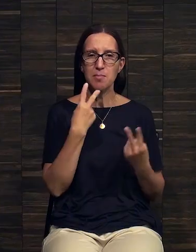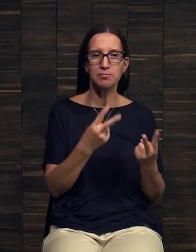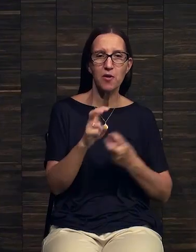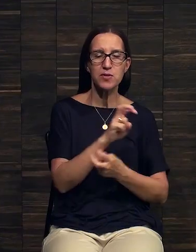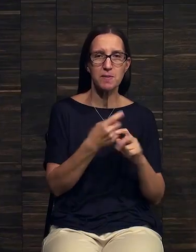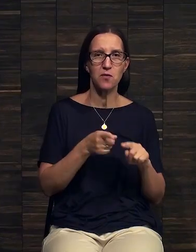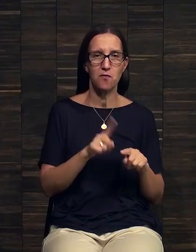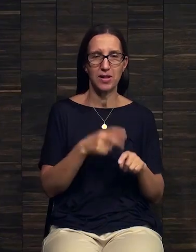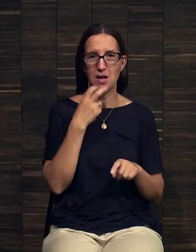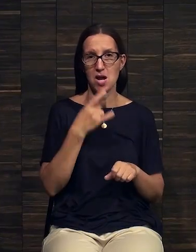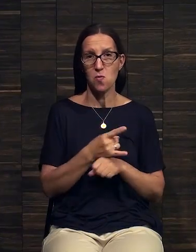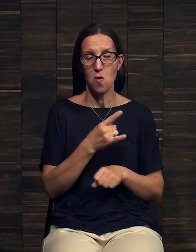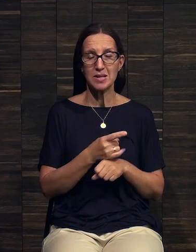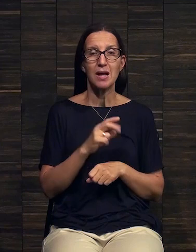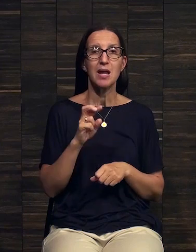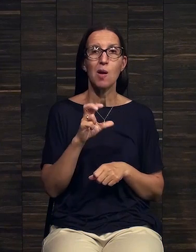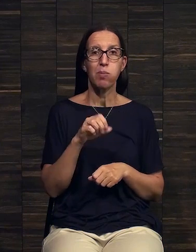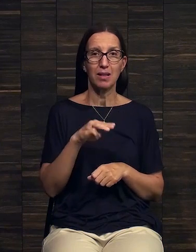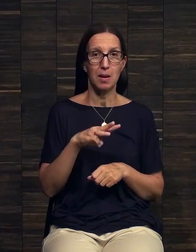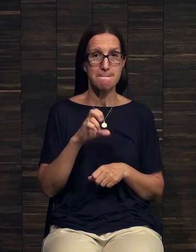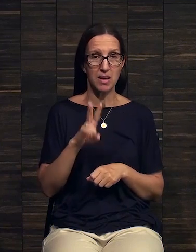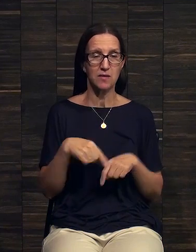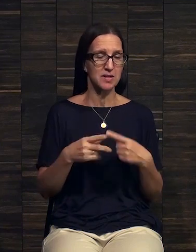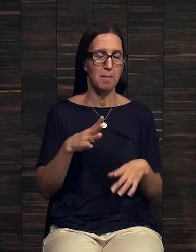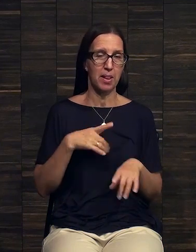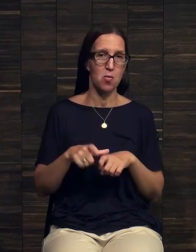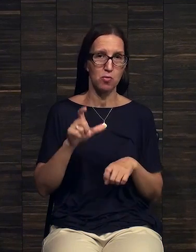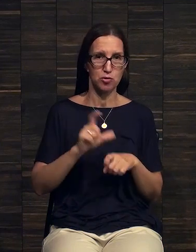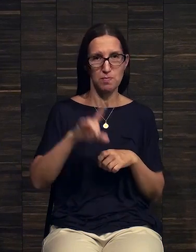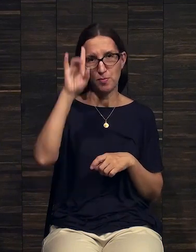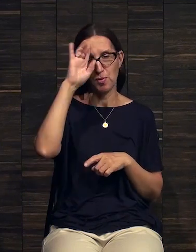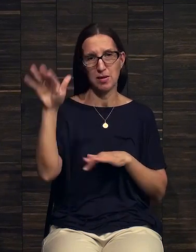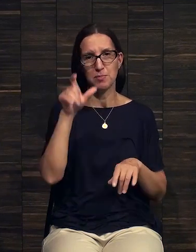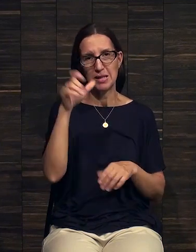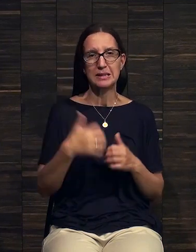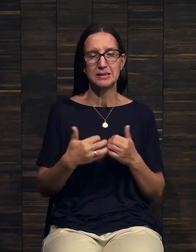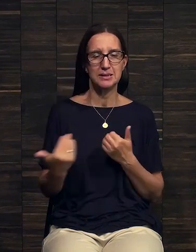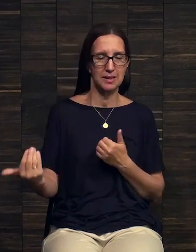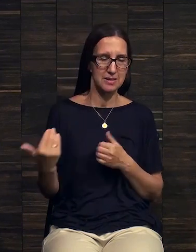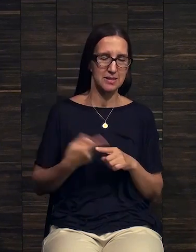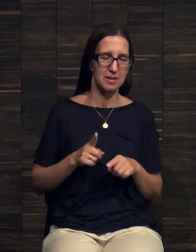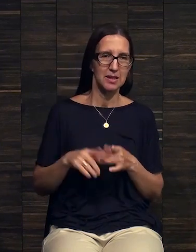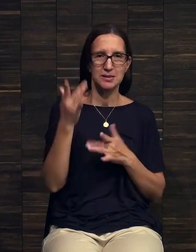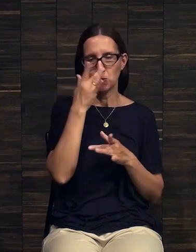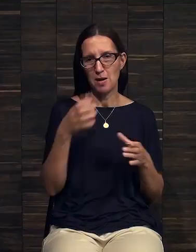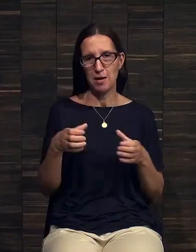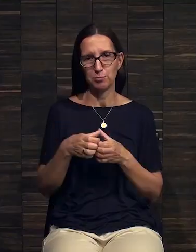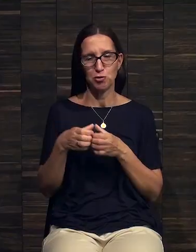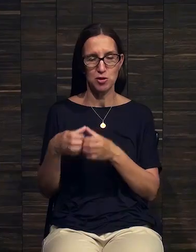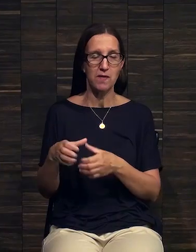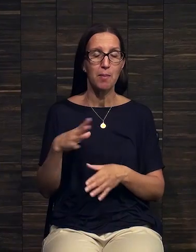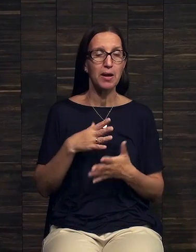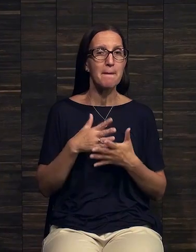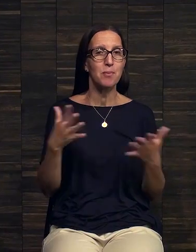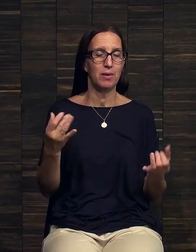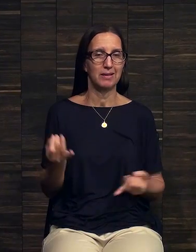it was not reflected in the culture. Perhaps they were kind of intentionally searching for it, but